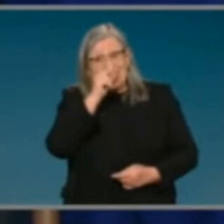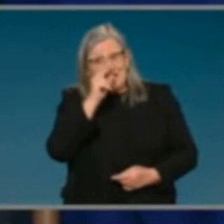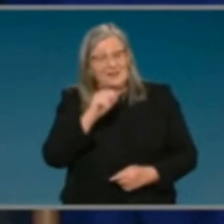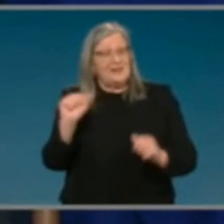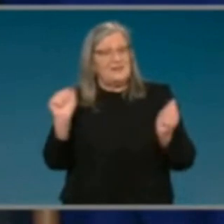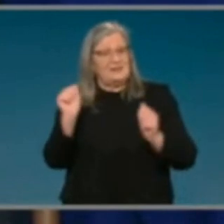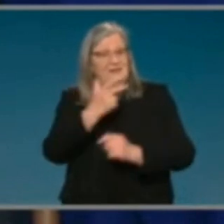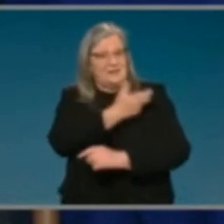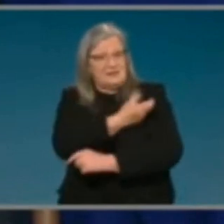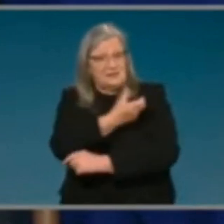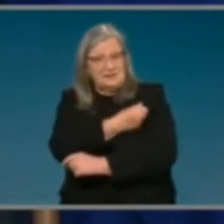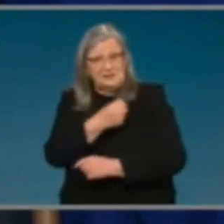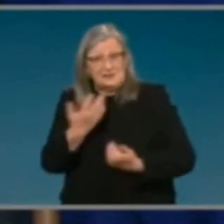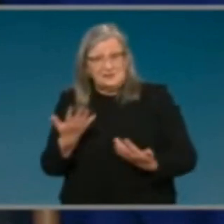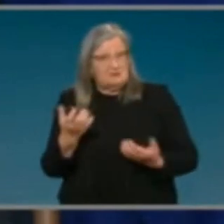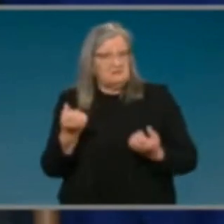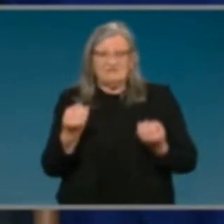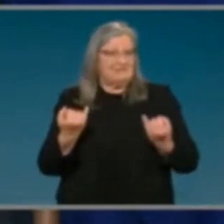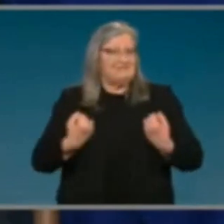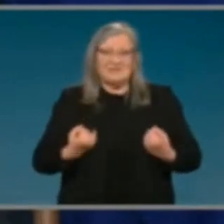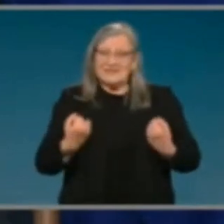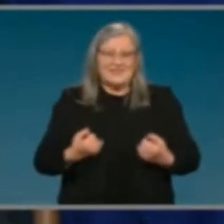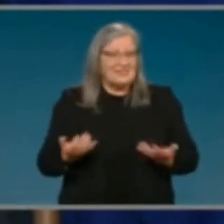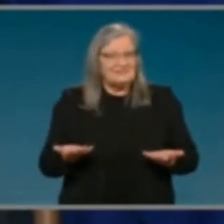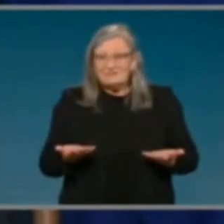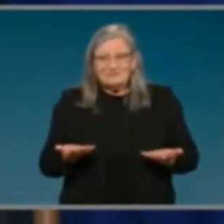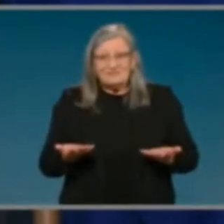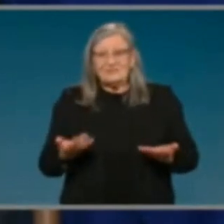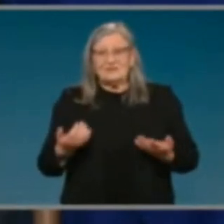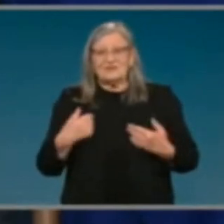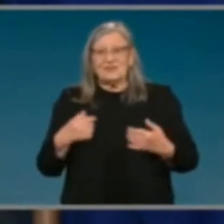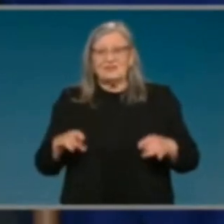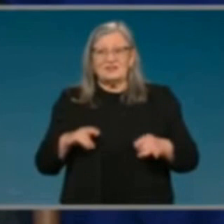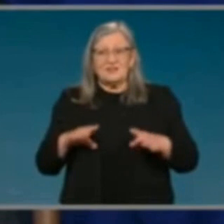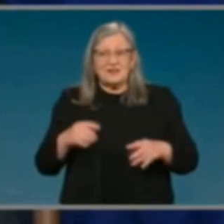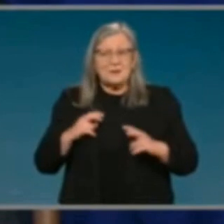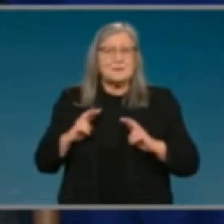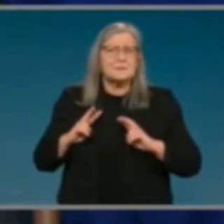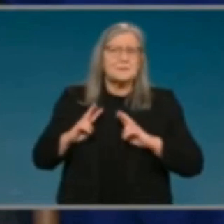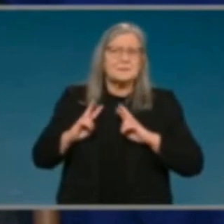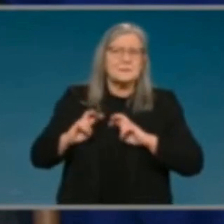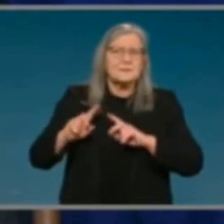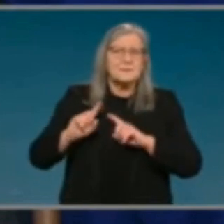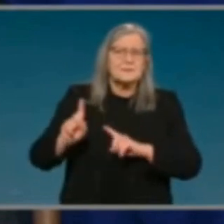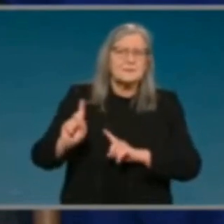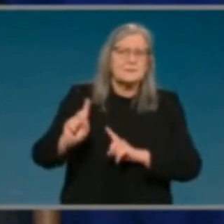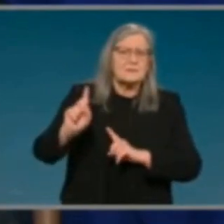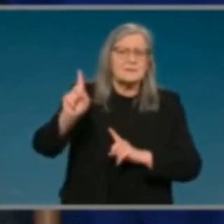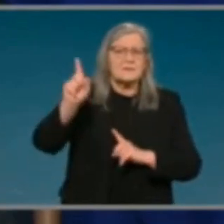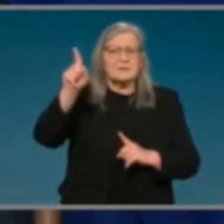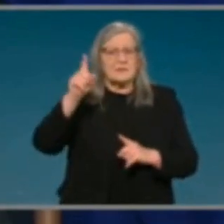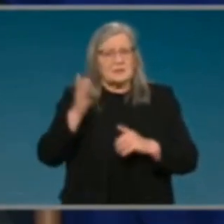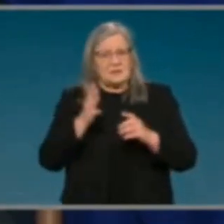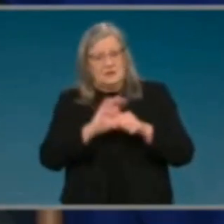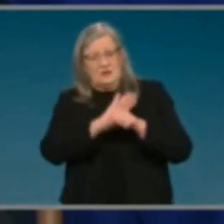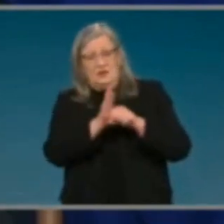So we need to see whether that is actually the characteristic of this virus. Of course, if it is, that's very reassuring, but it's too early to